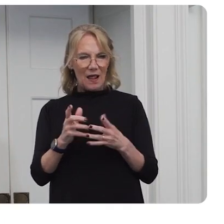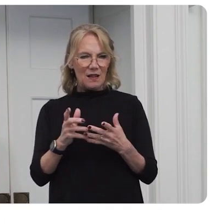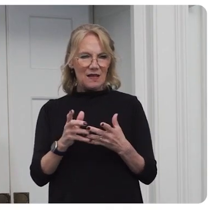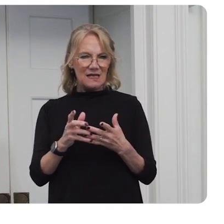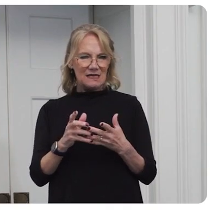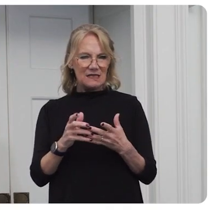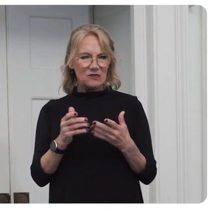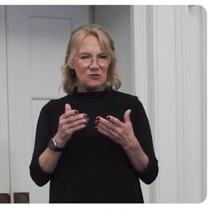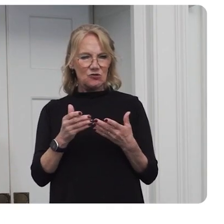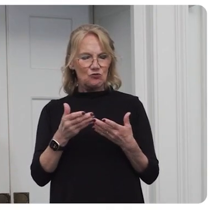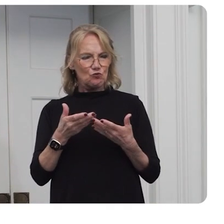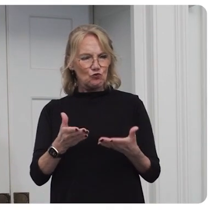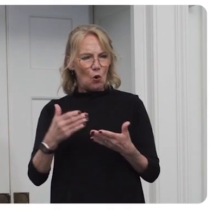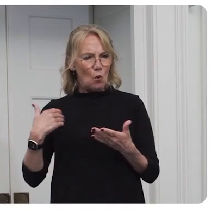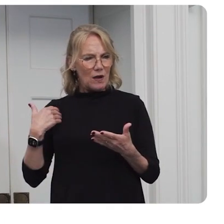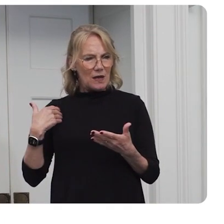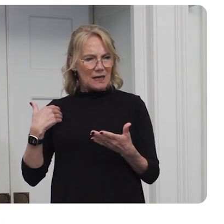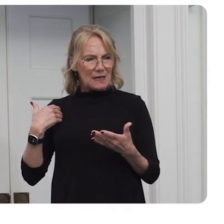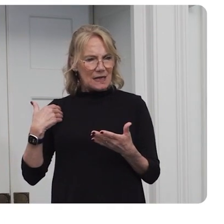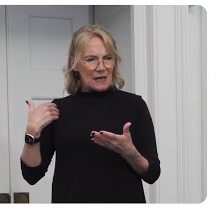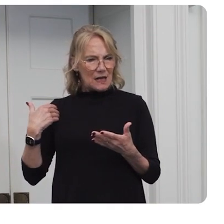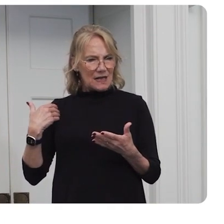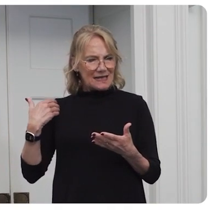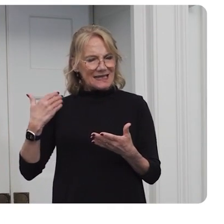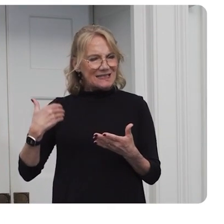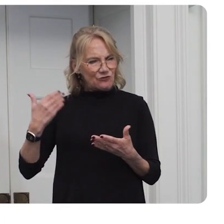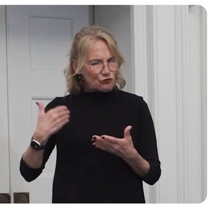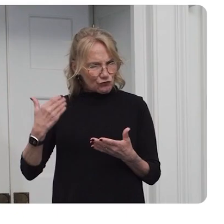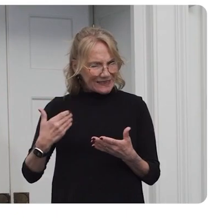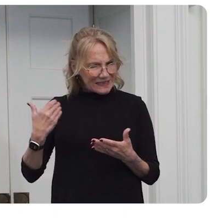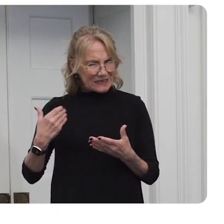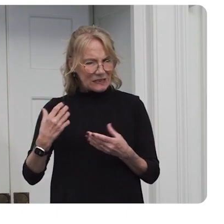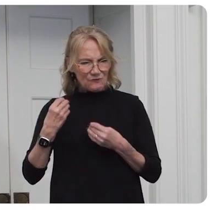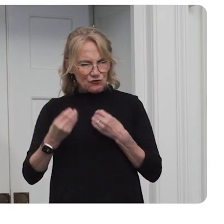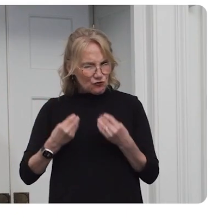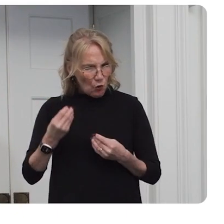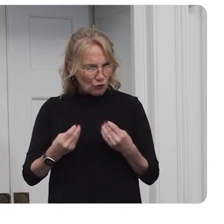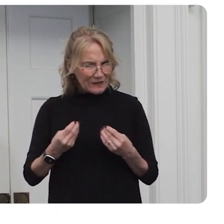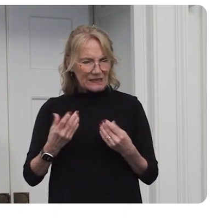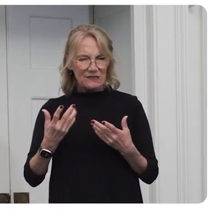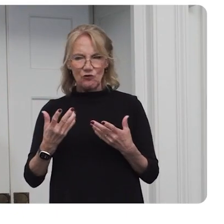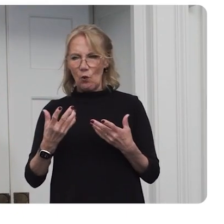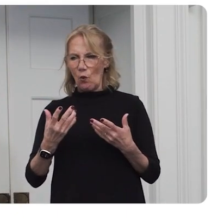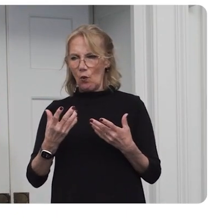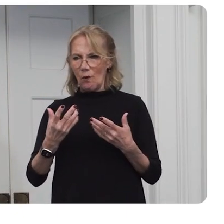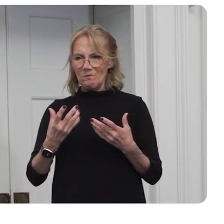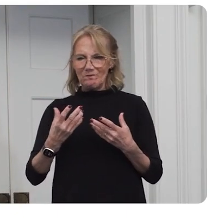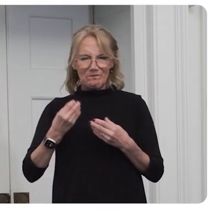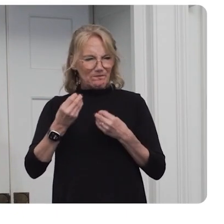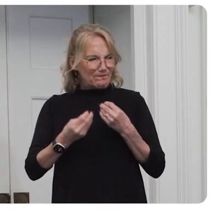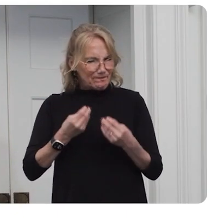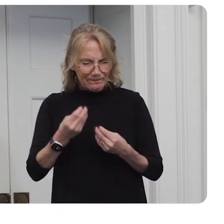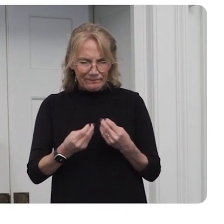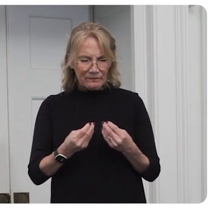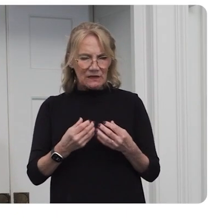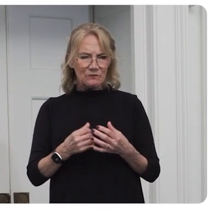sort of heightening kind of the history of well, kind of histories, or history of stories, or histories of